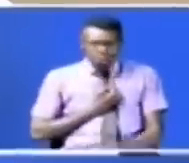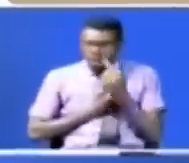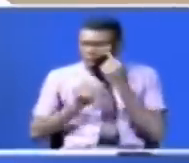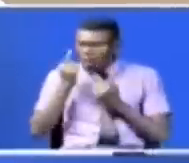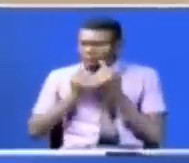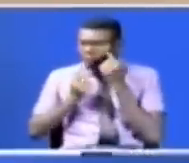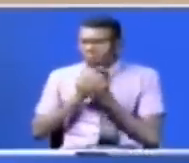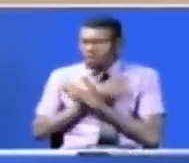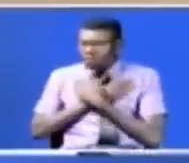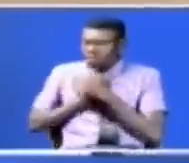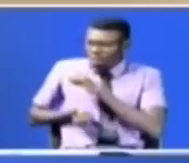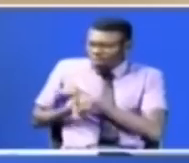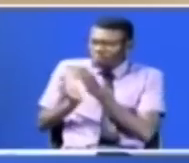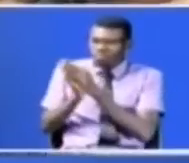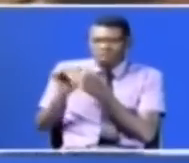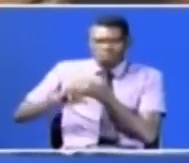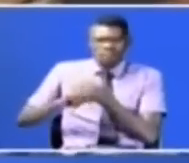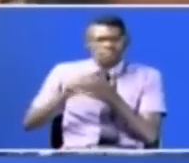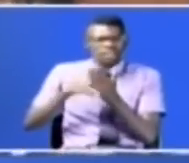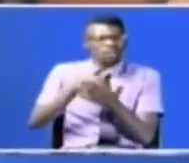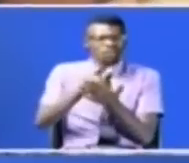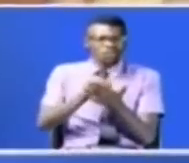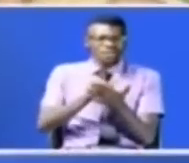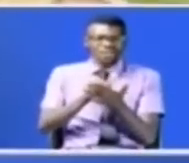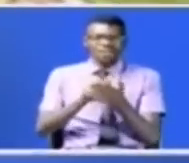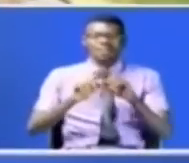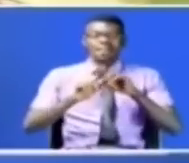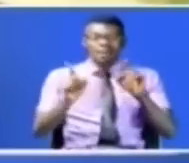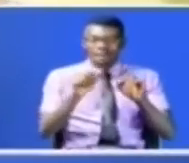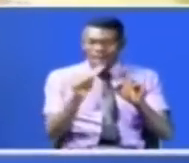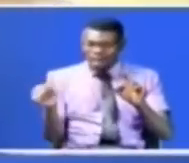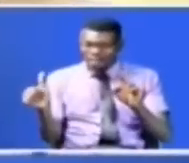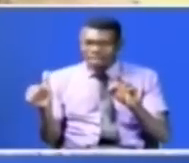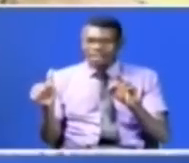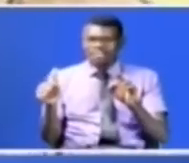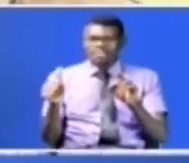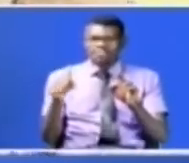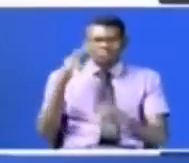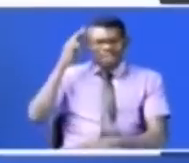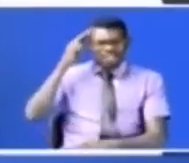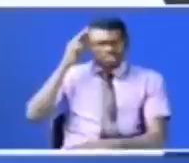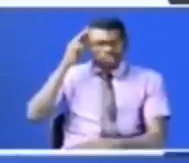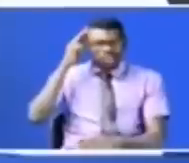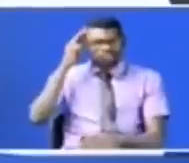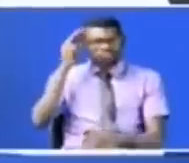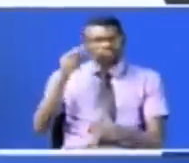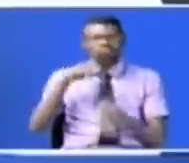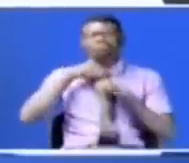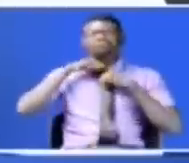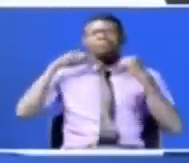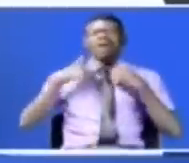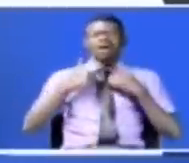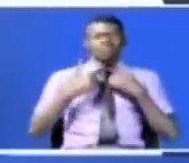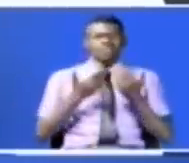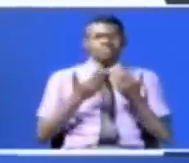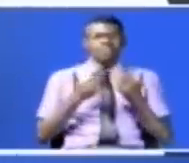telling about my wife, it's a weaker side. But there are other contributing factors to these cases. So these substances are there